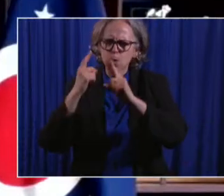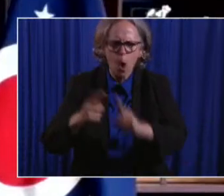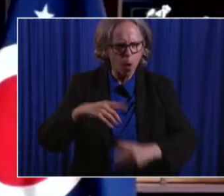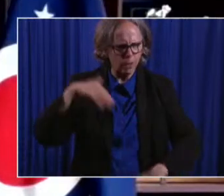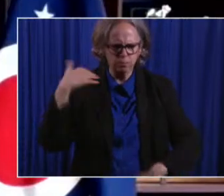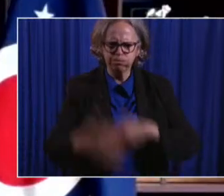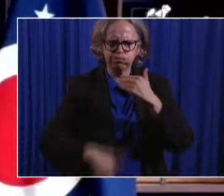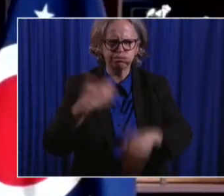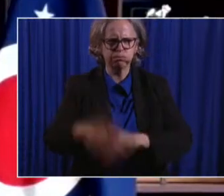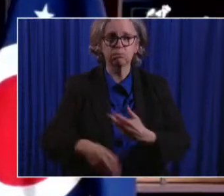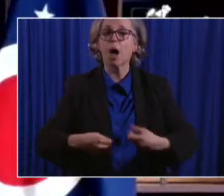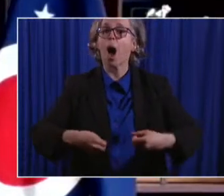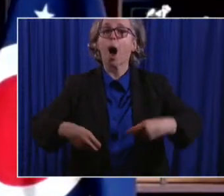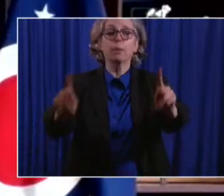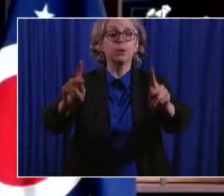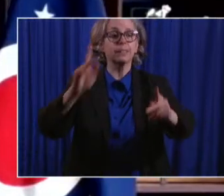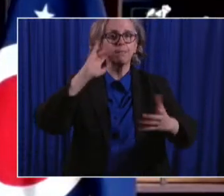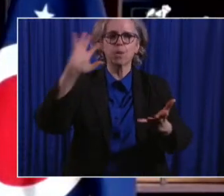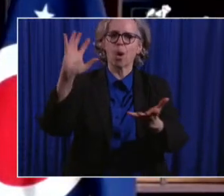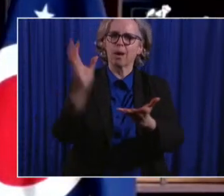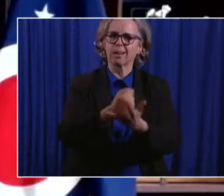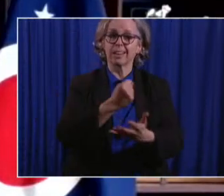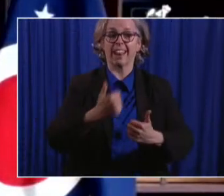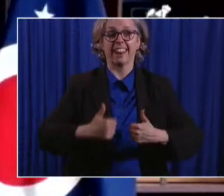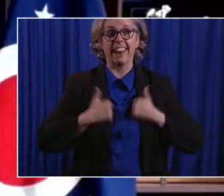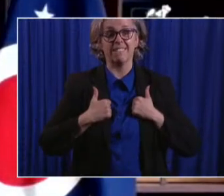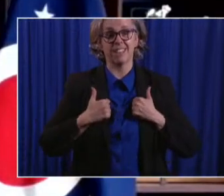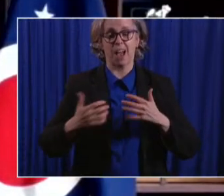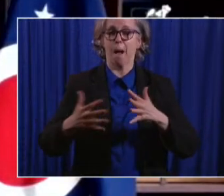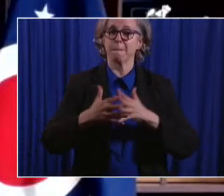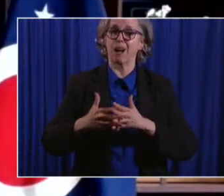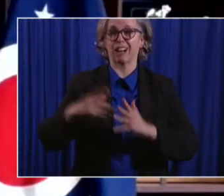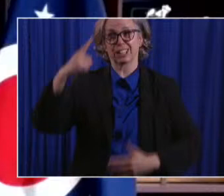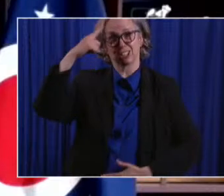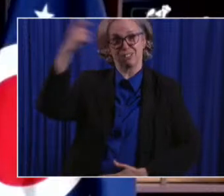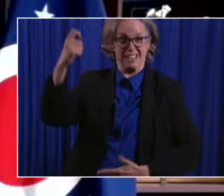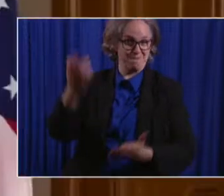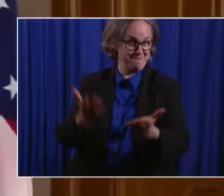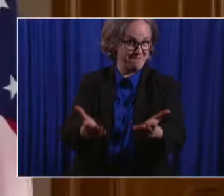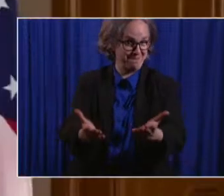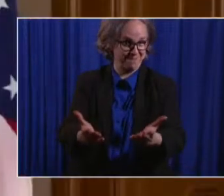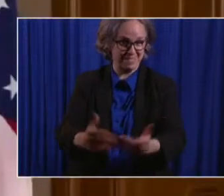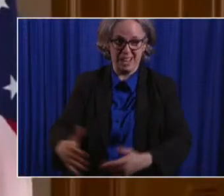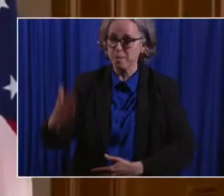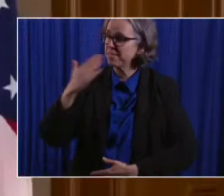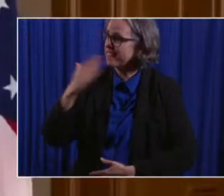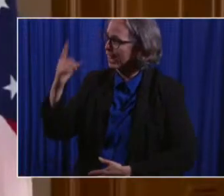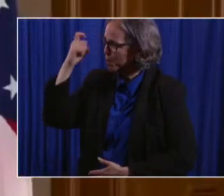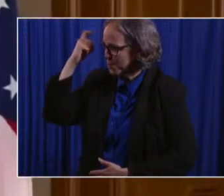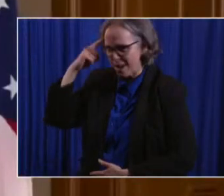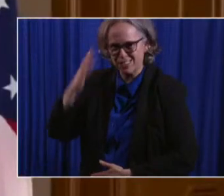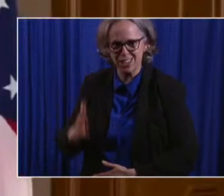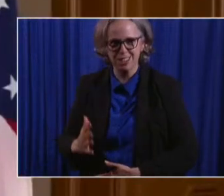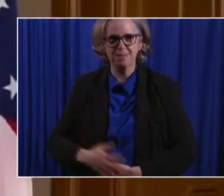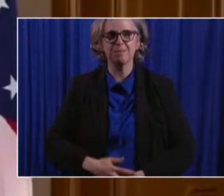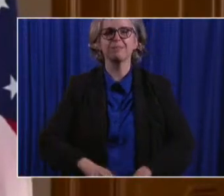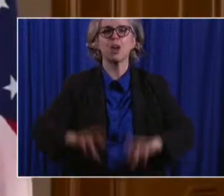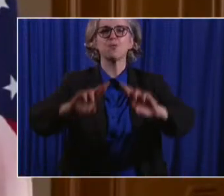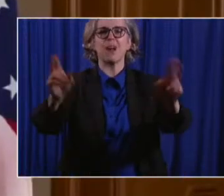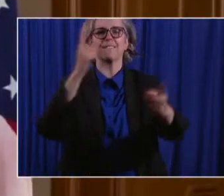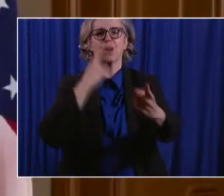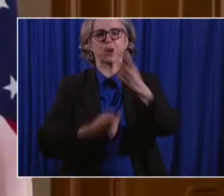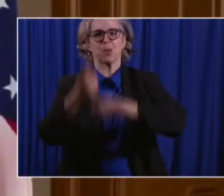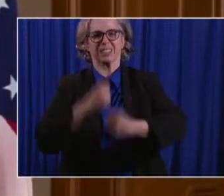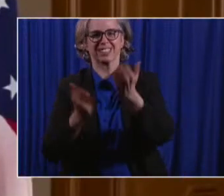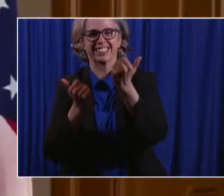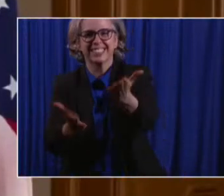of the American dream. And we're moving forward in Ohio. Thanks, Governor. right, we're ready for questions. Governor, first